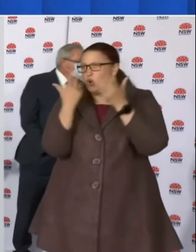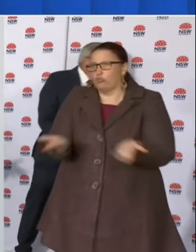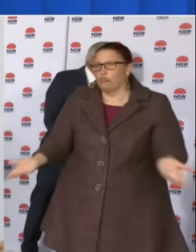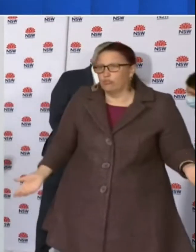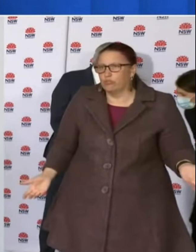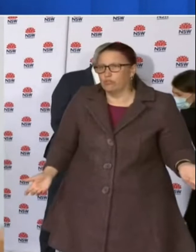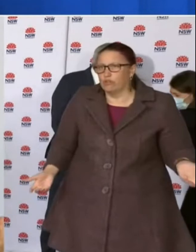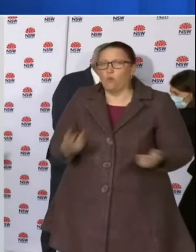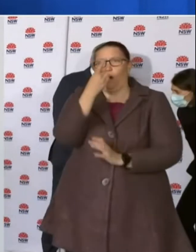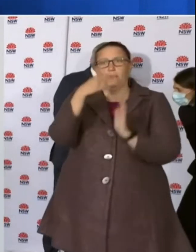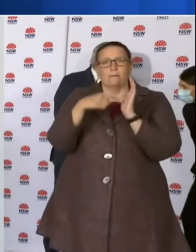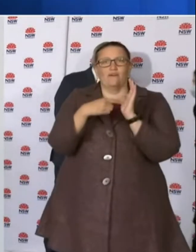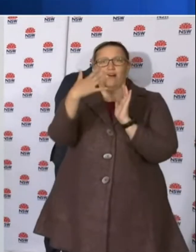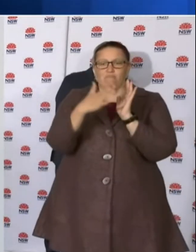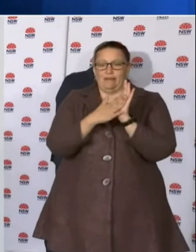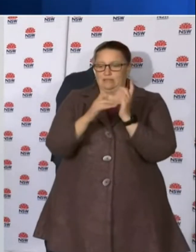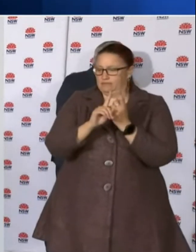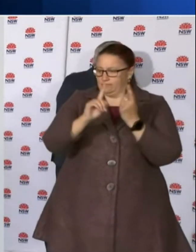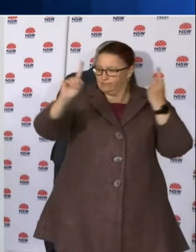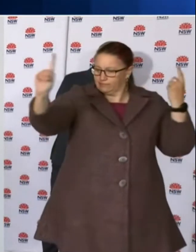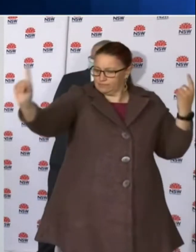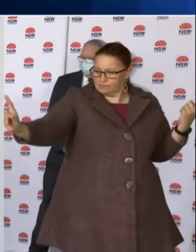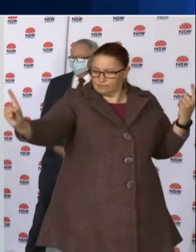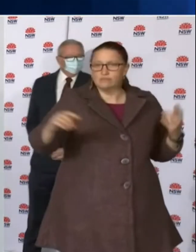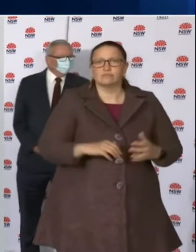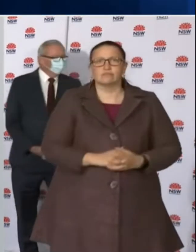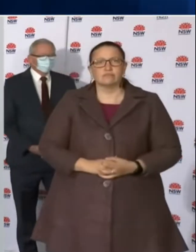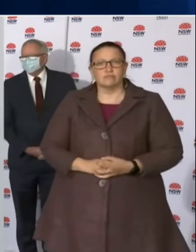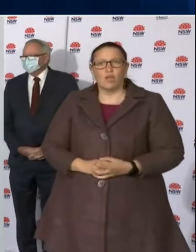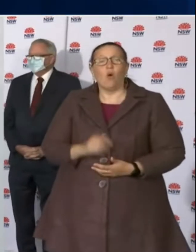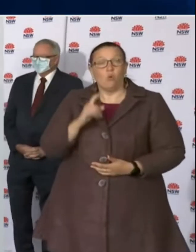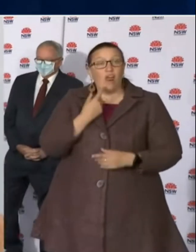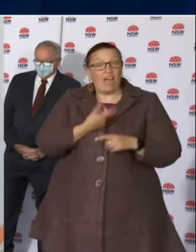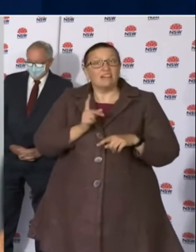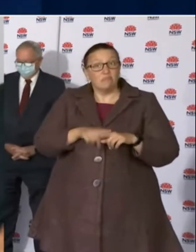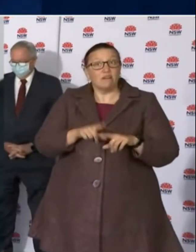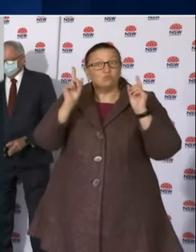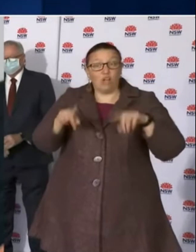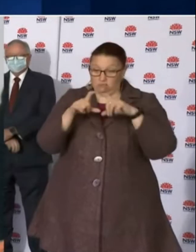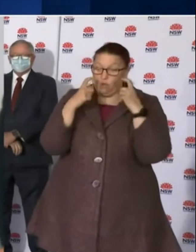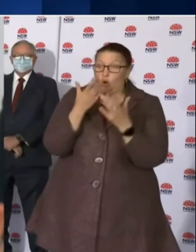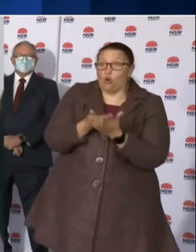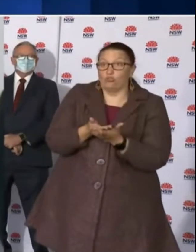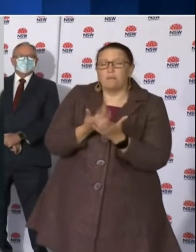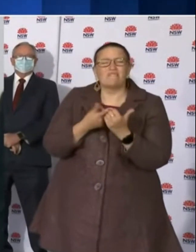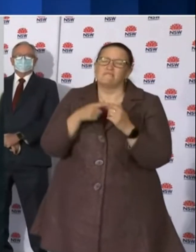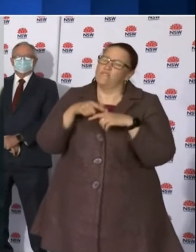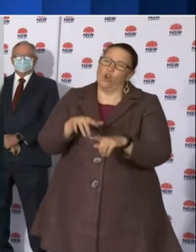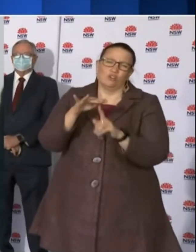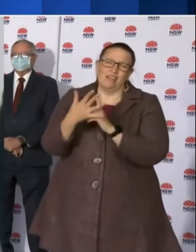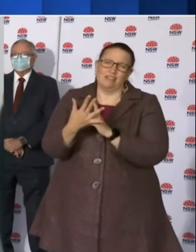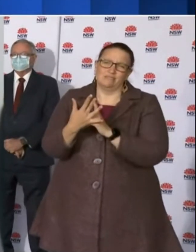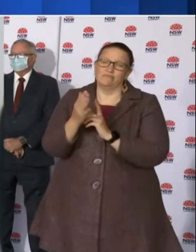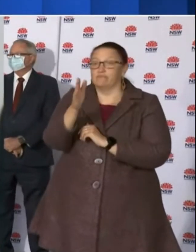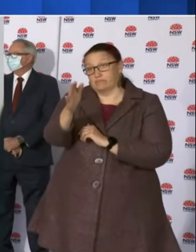1.5 metres is a distance that we would expect that you would start to do it. But obviously it's context. I mean, James, I think it's